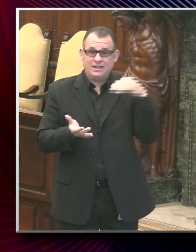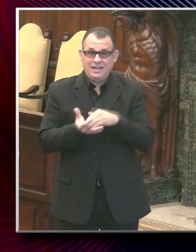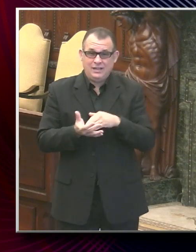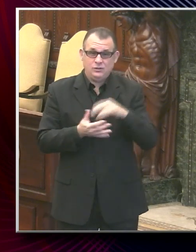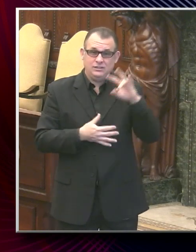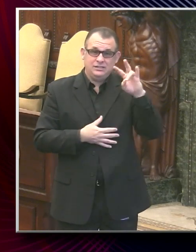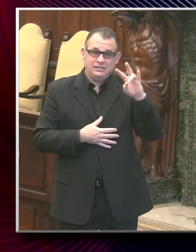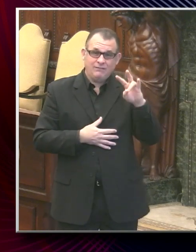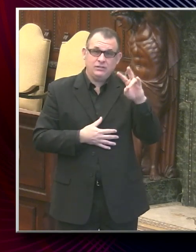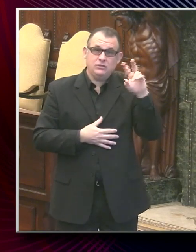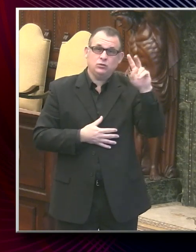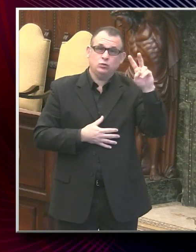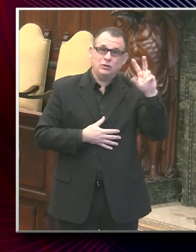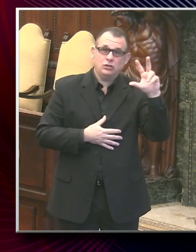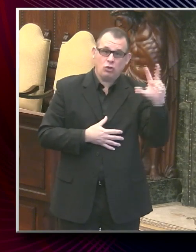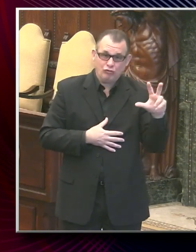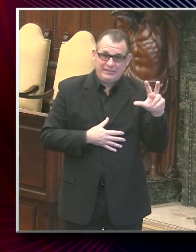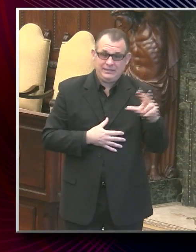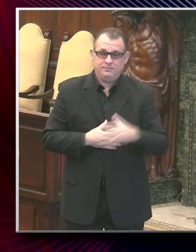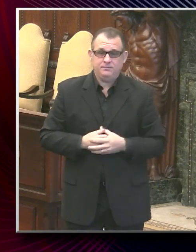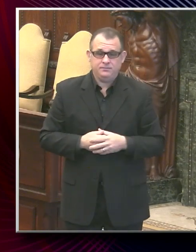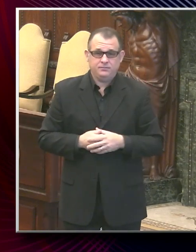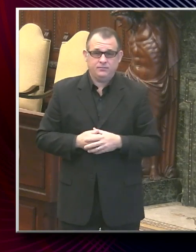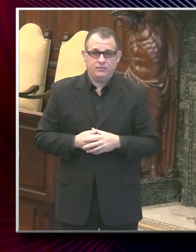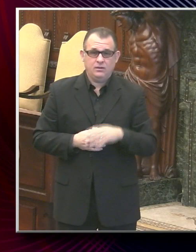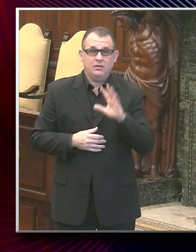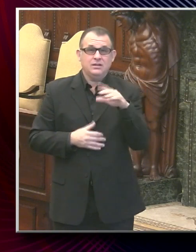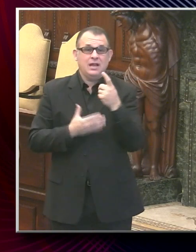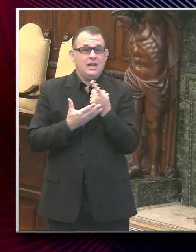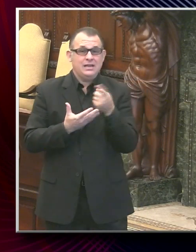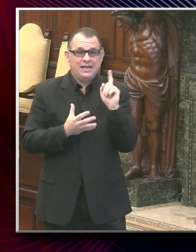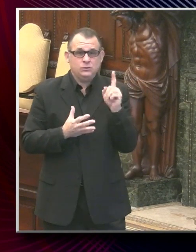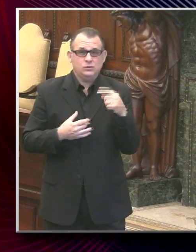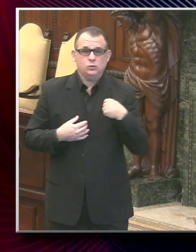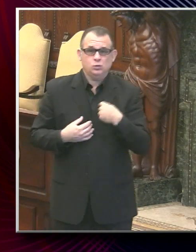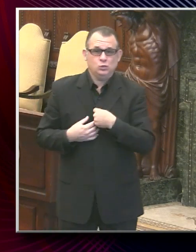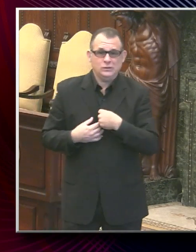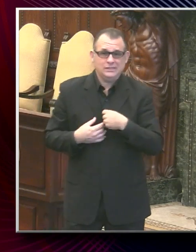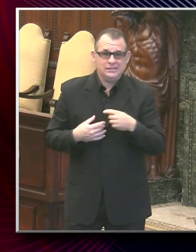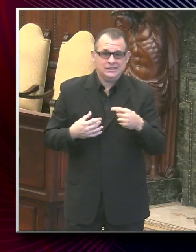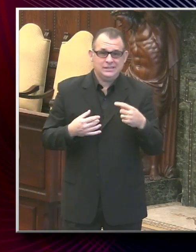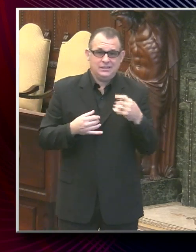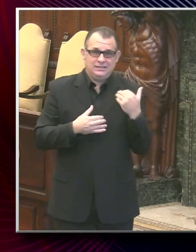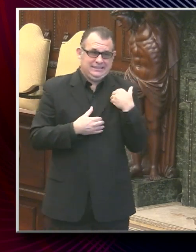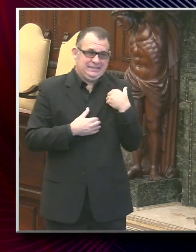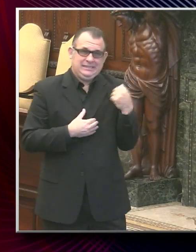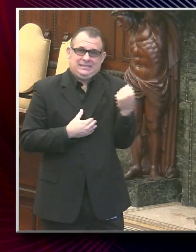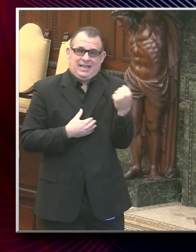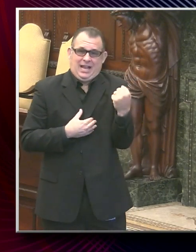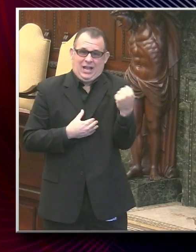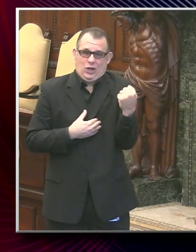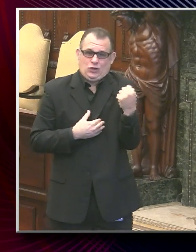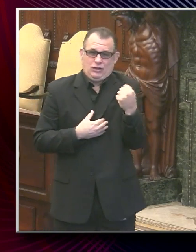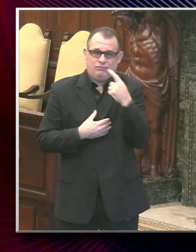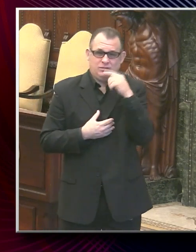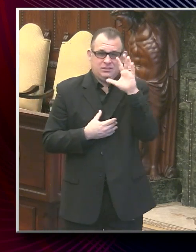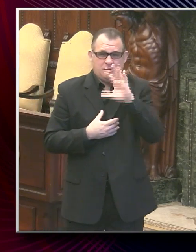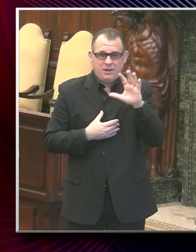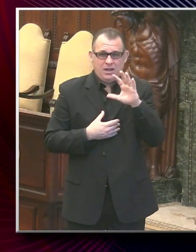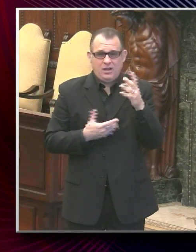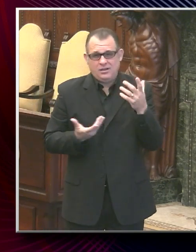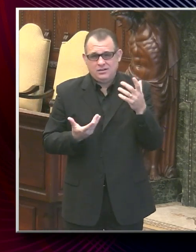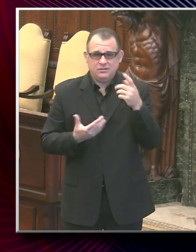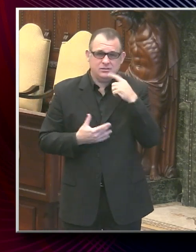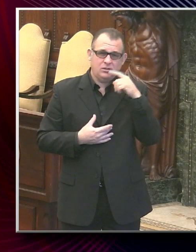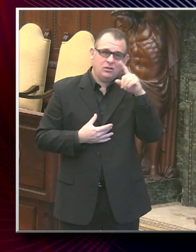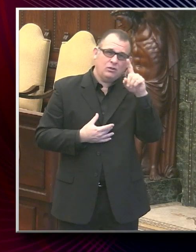27,723 since the beginning of the epidemic. Last week, the week that ended on Saturday, we averaged about 107 cases per day. There's some delay